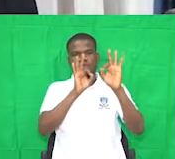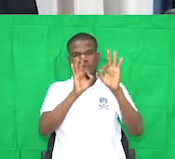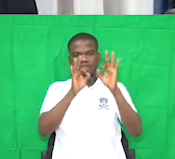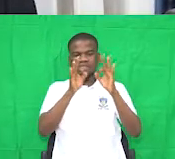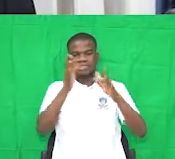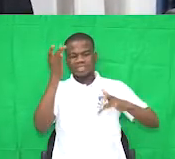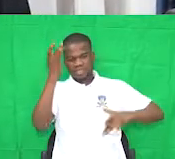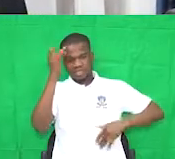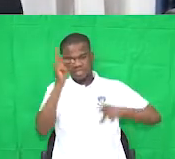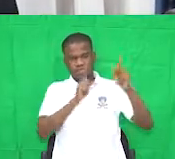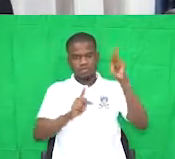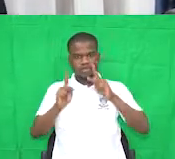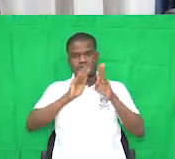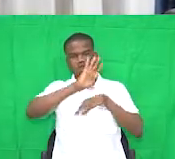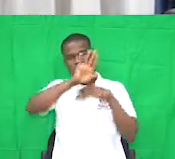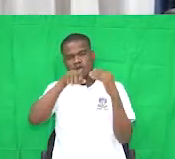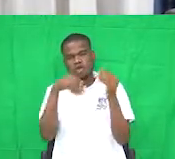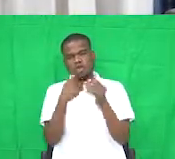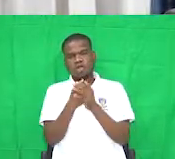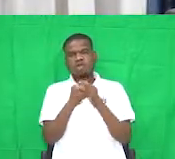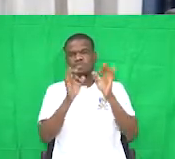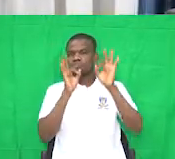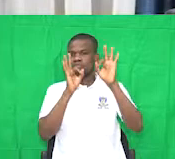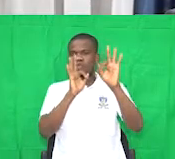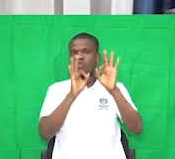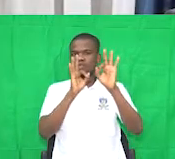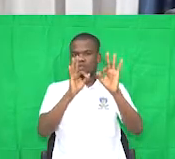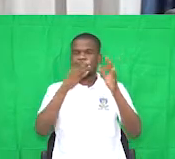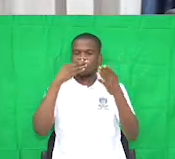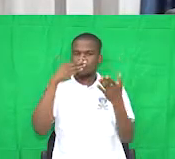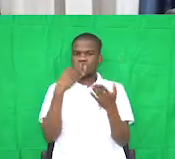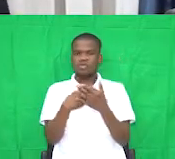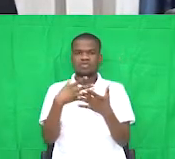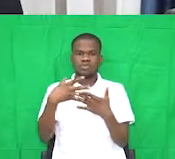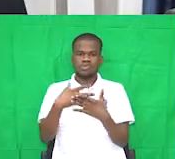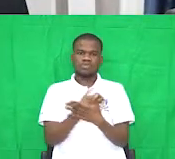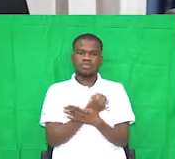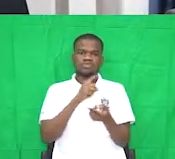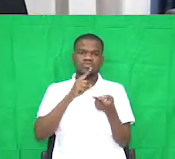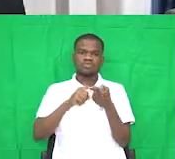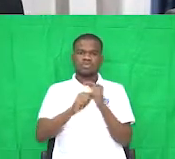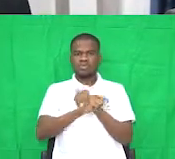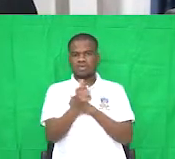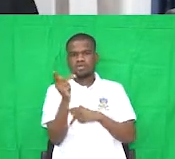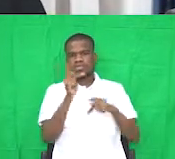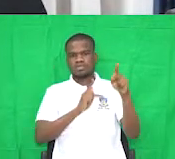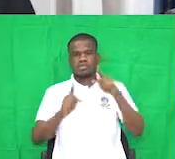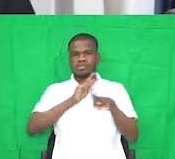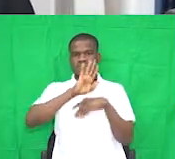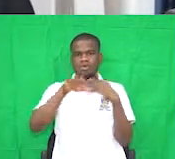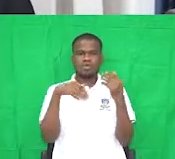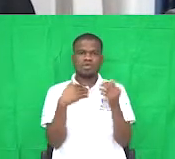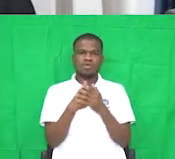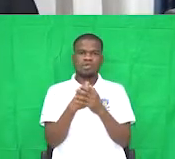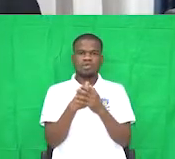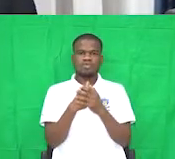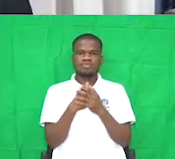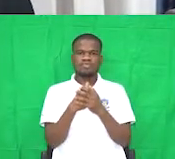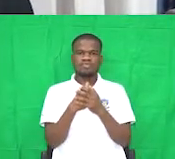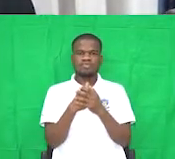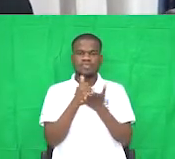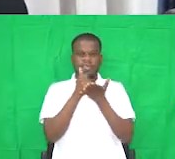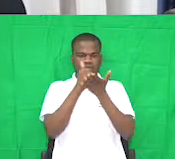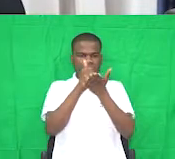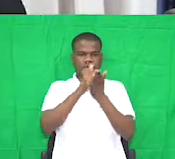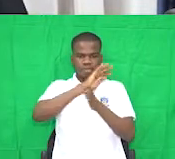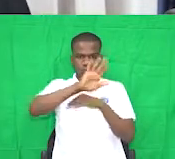and afflicted, and that you faithfully exhort and lovingly comfort the dying. You have to maintain Christian discipline in the